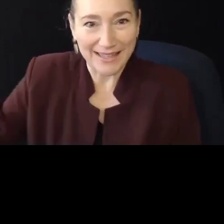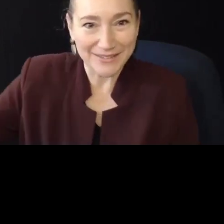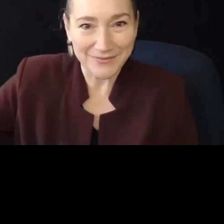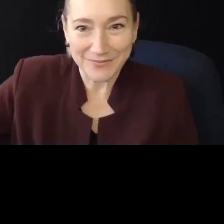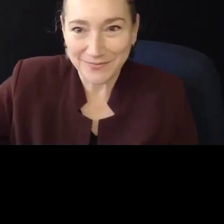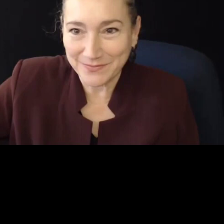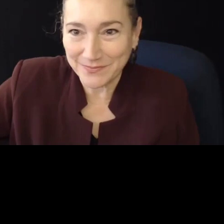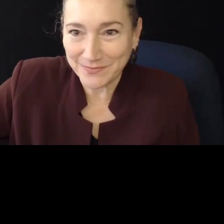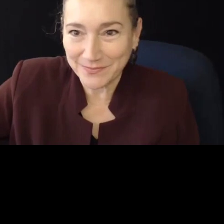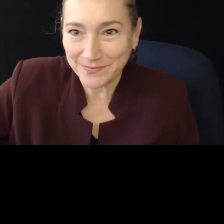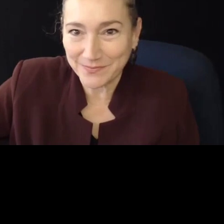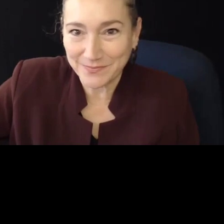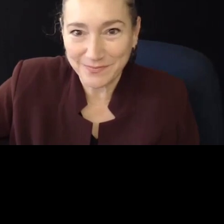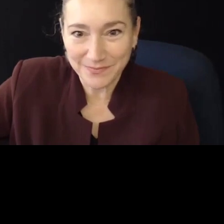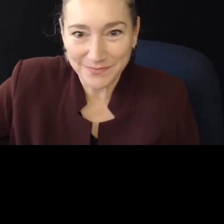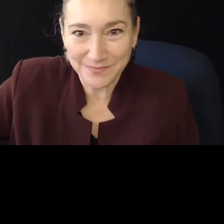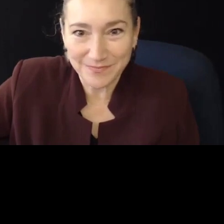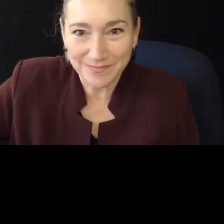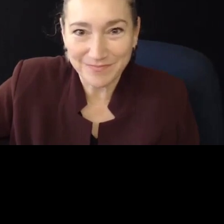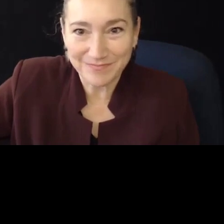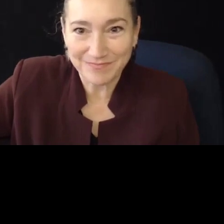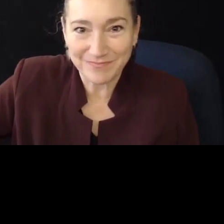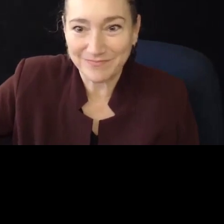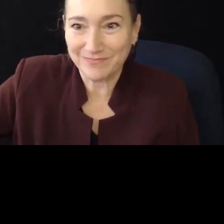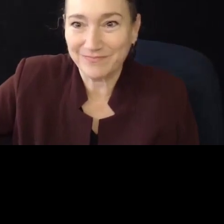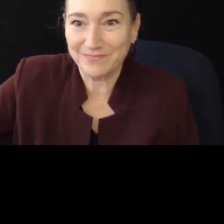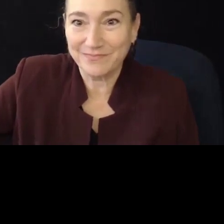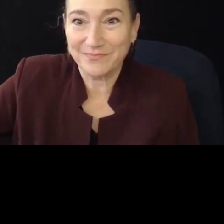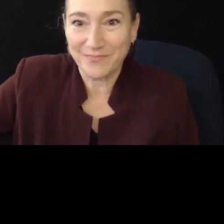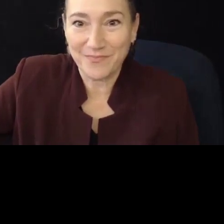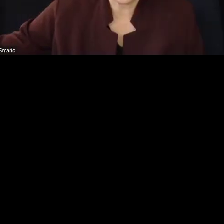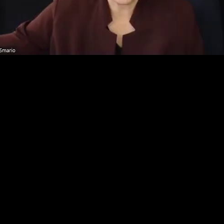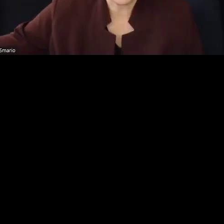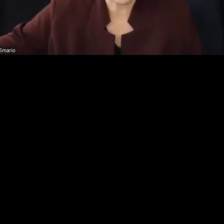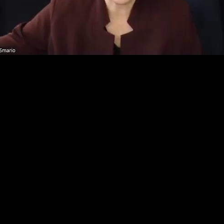and furthering the advancement of